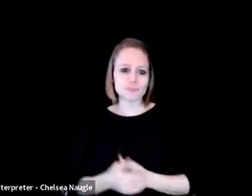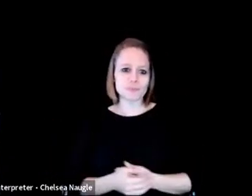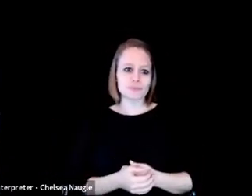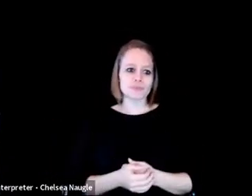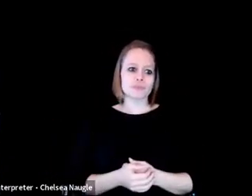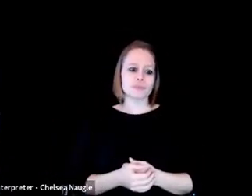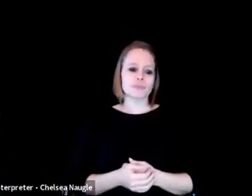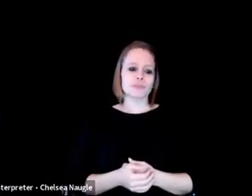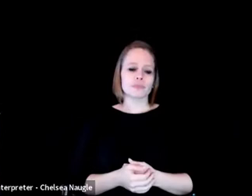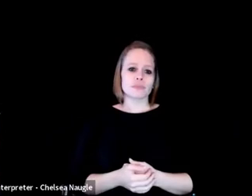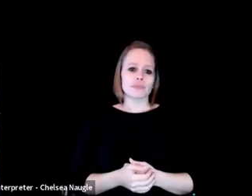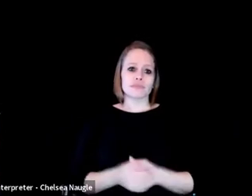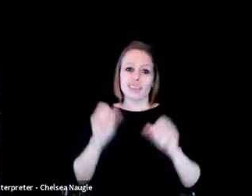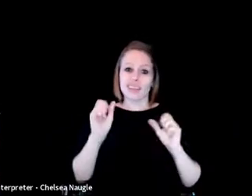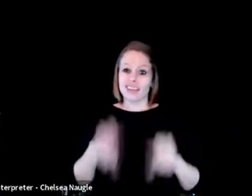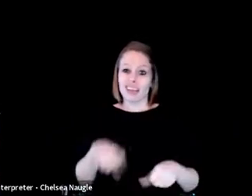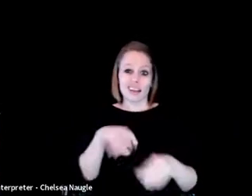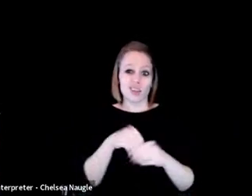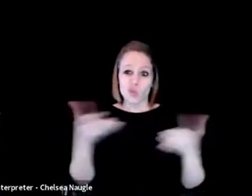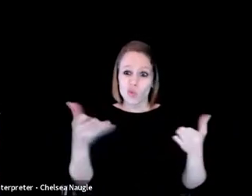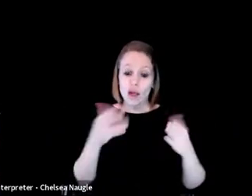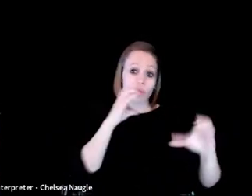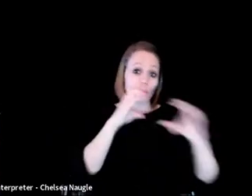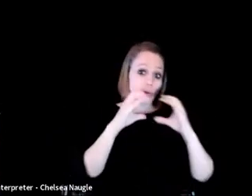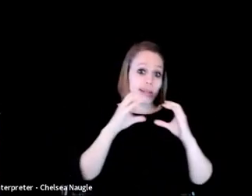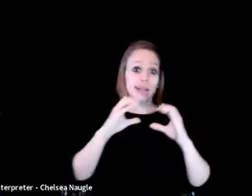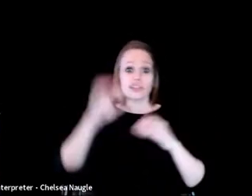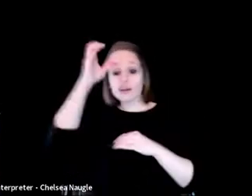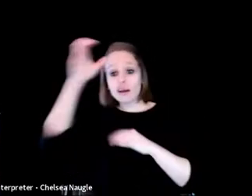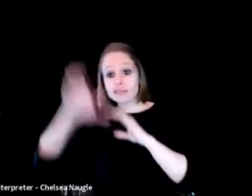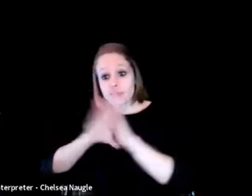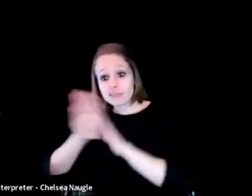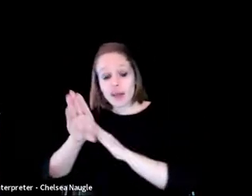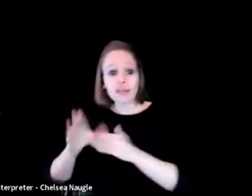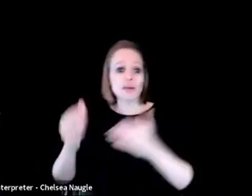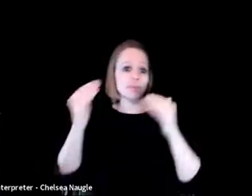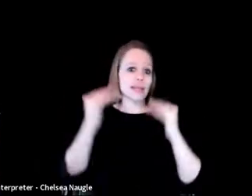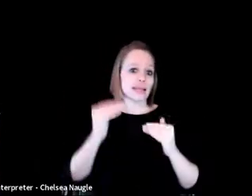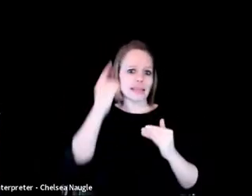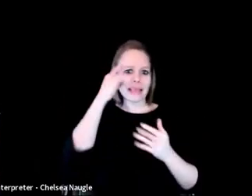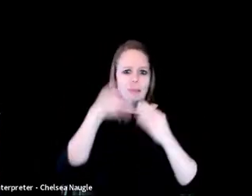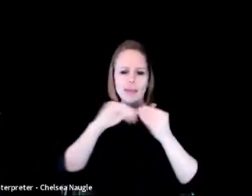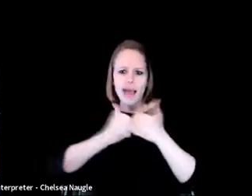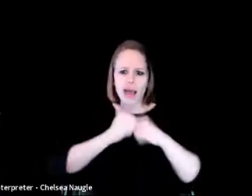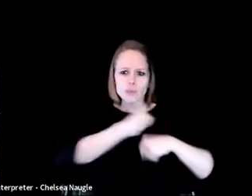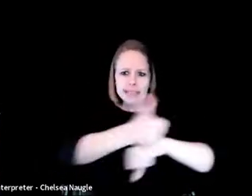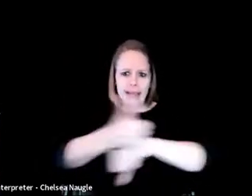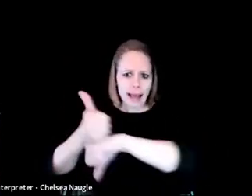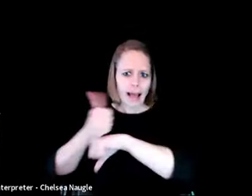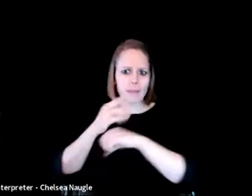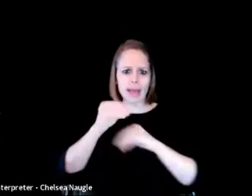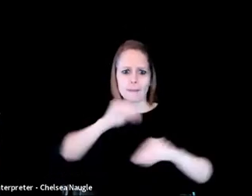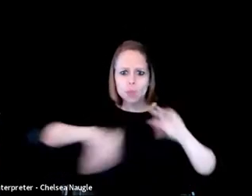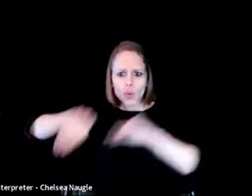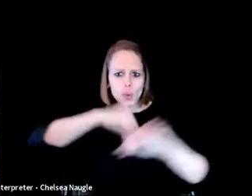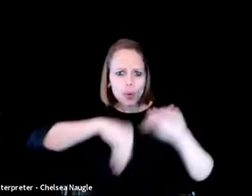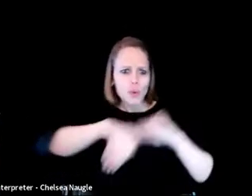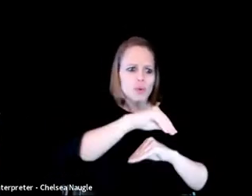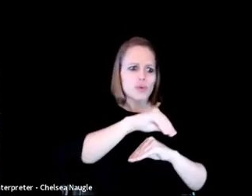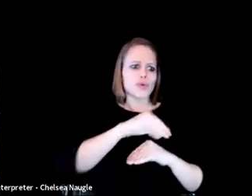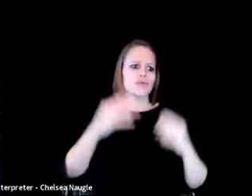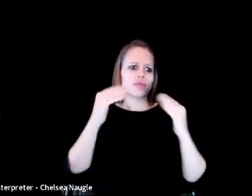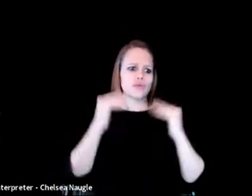it's everything from communication and concept development to thinking about orientation and mobility, but also